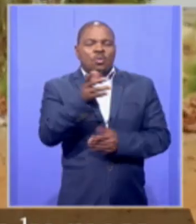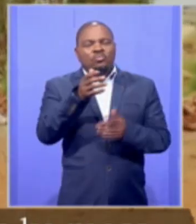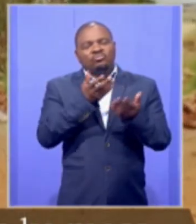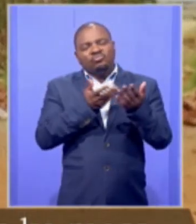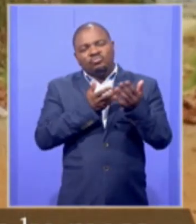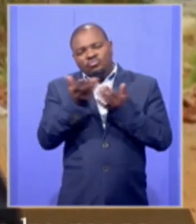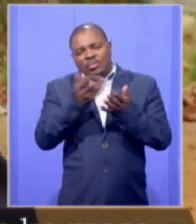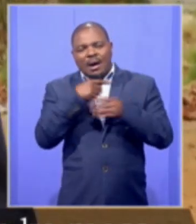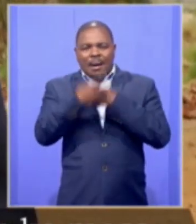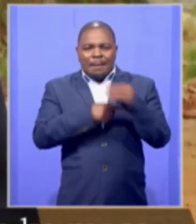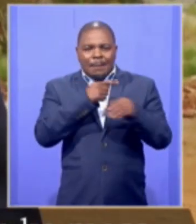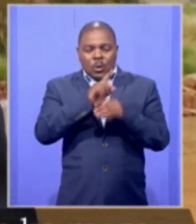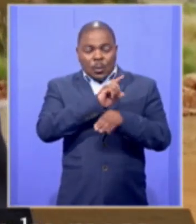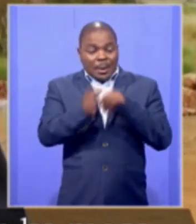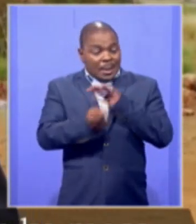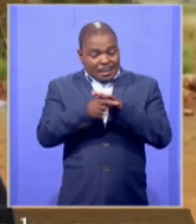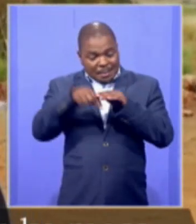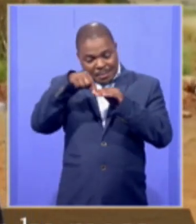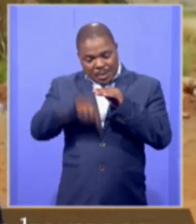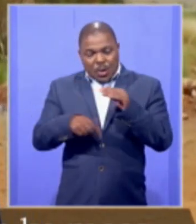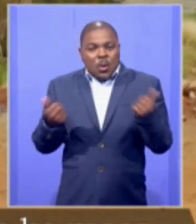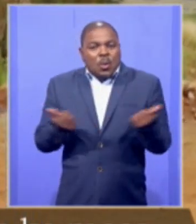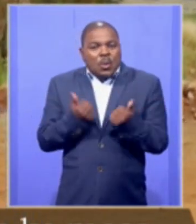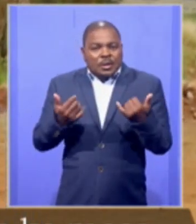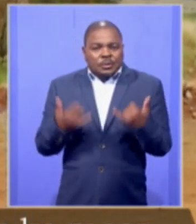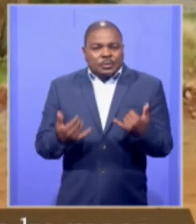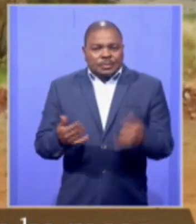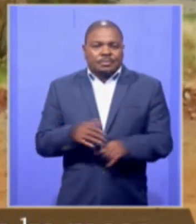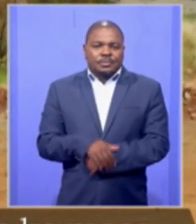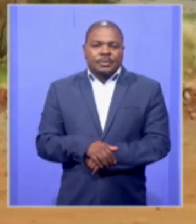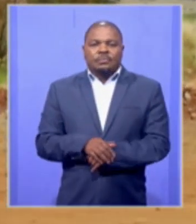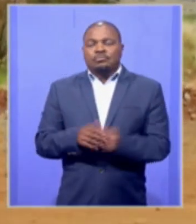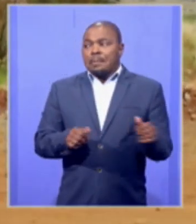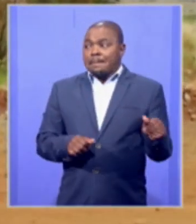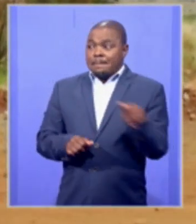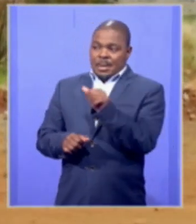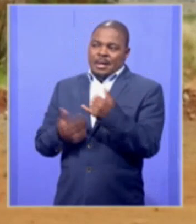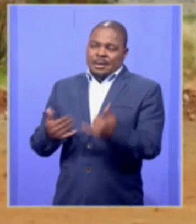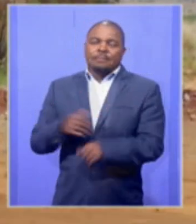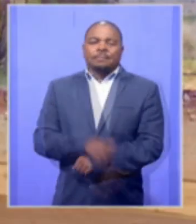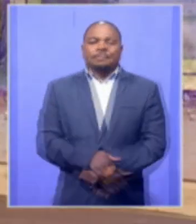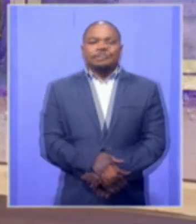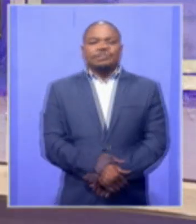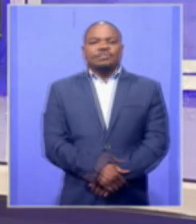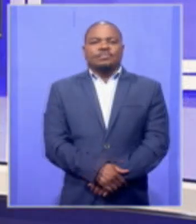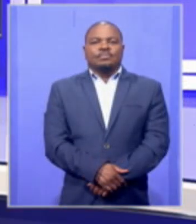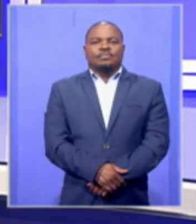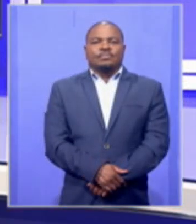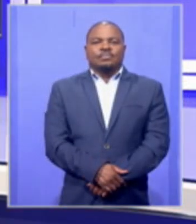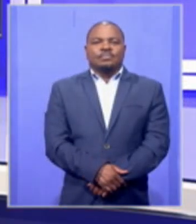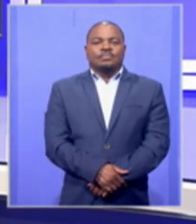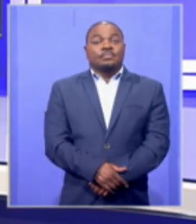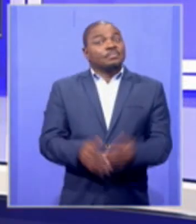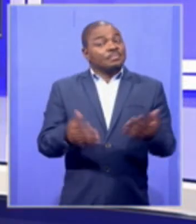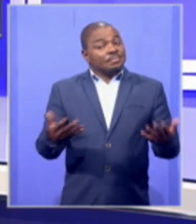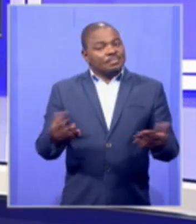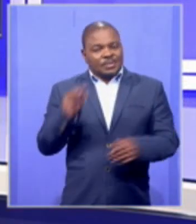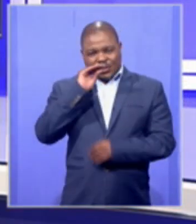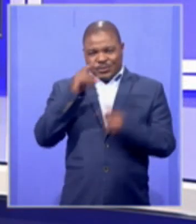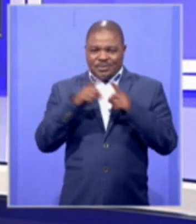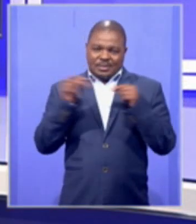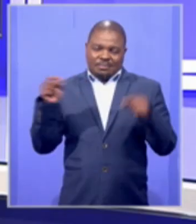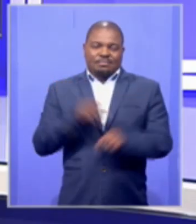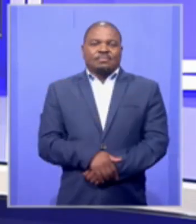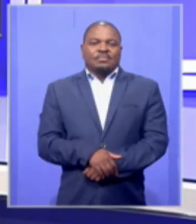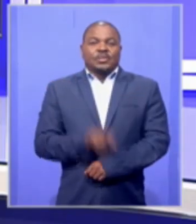dingwe tsa ditiragalo tse di setseng di tsweletse gompieno ka kwano re boela kwa go yona kwa diphaposikgaso Motwetso di ne di le kalo tsa